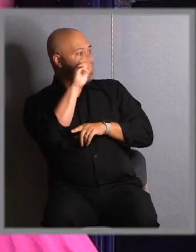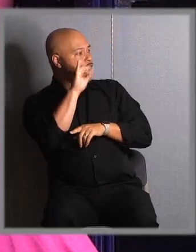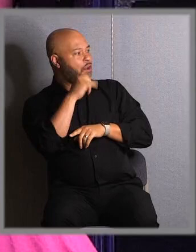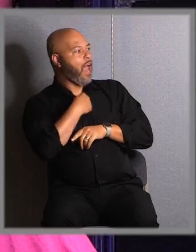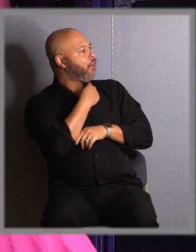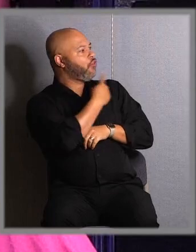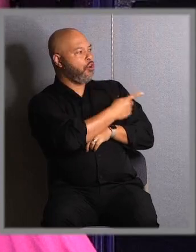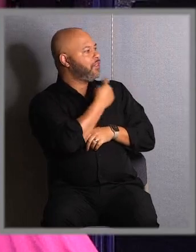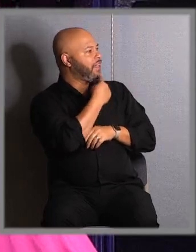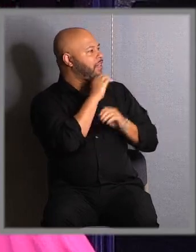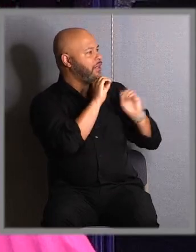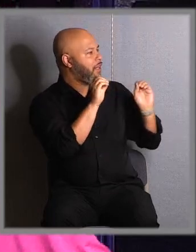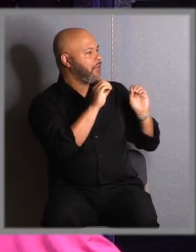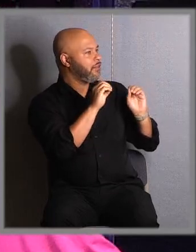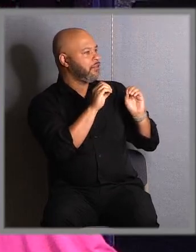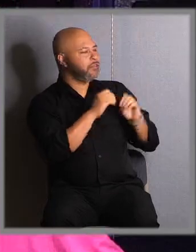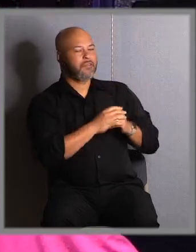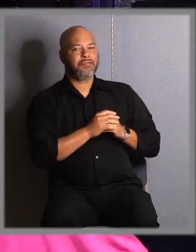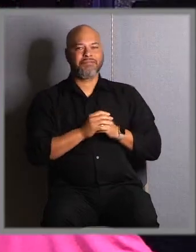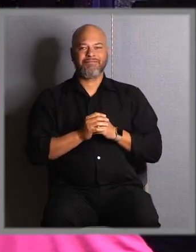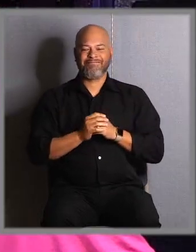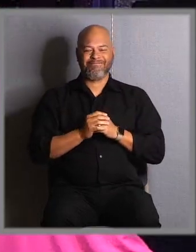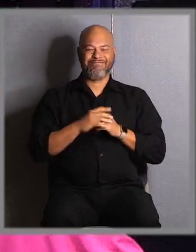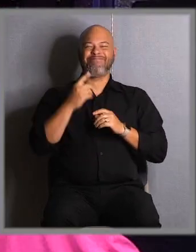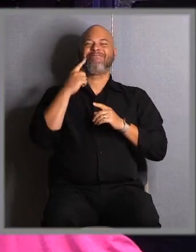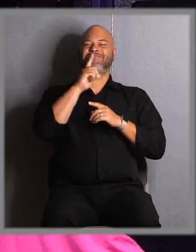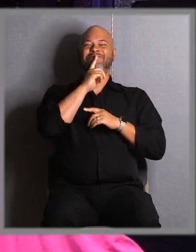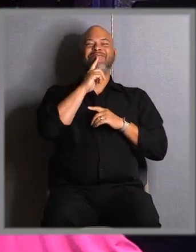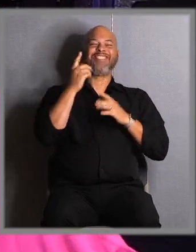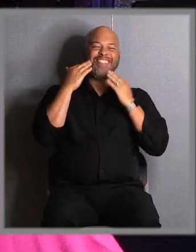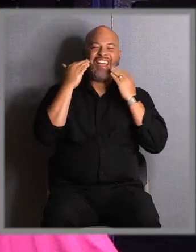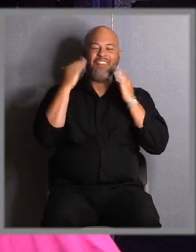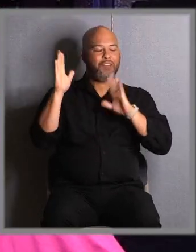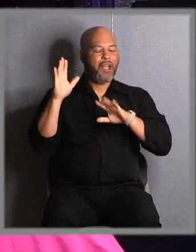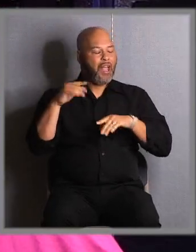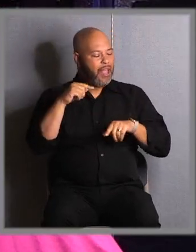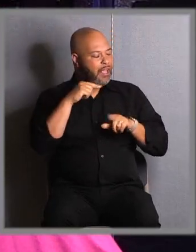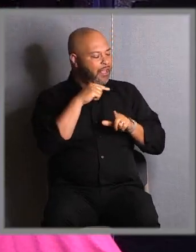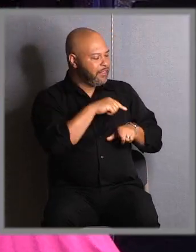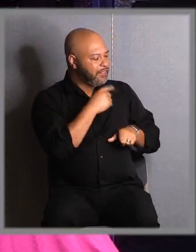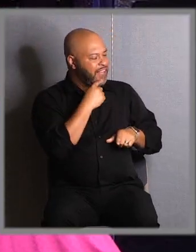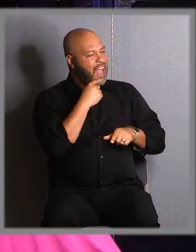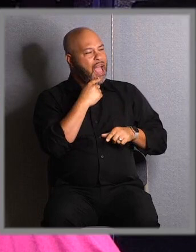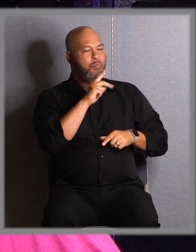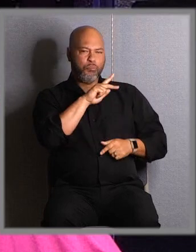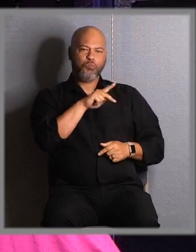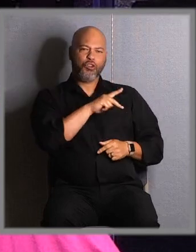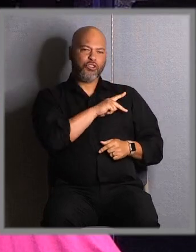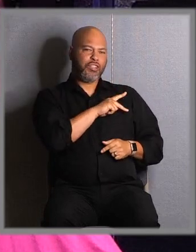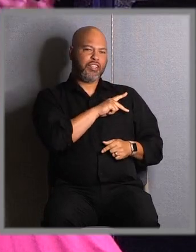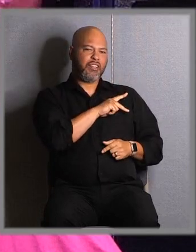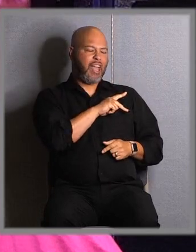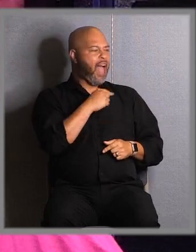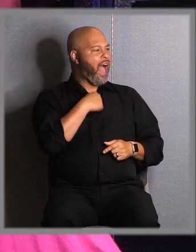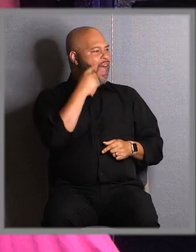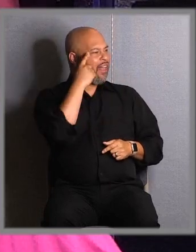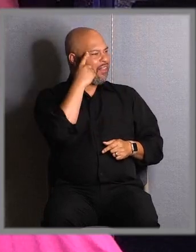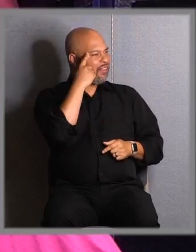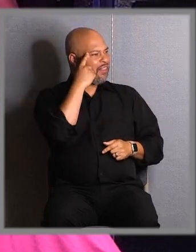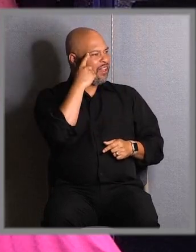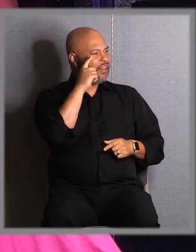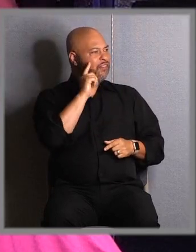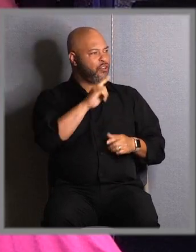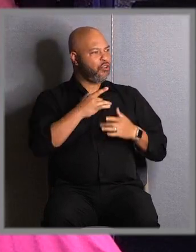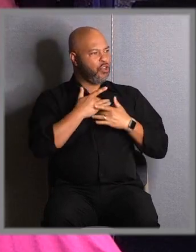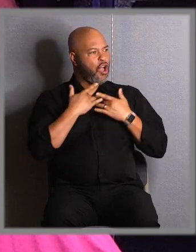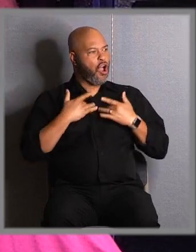The say nothing, so. Nah. I think personally, comes down to the heart of